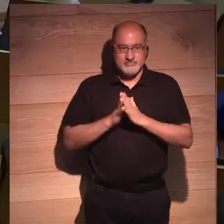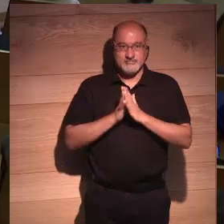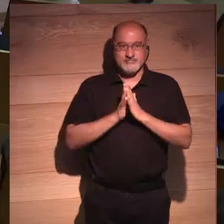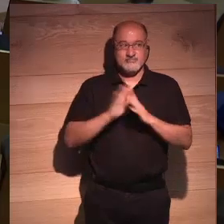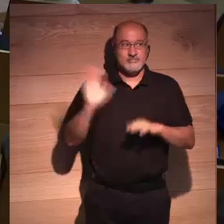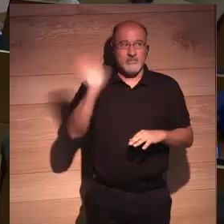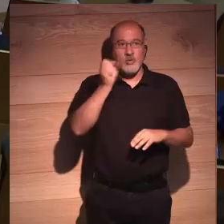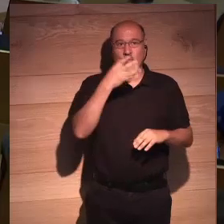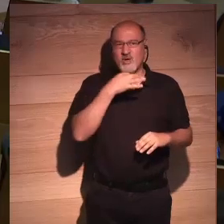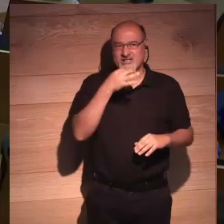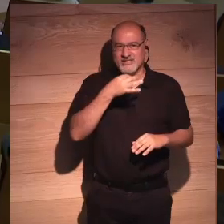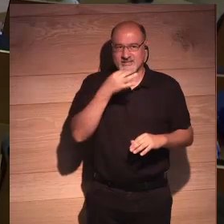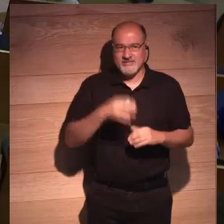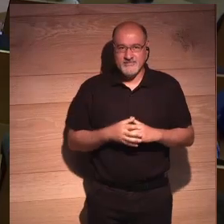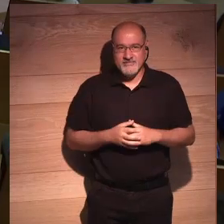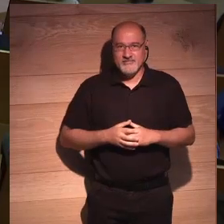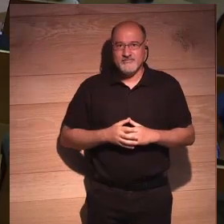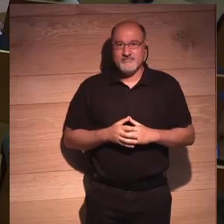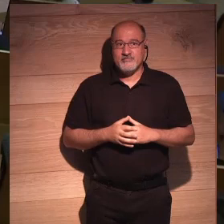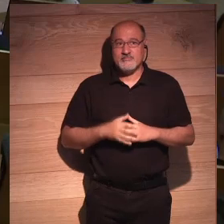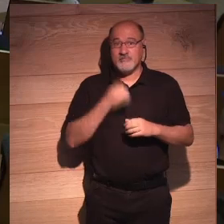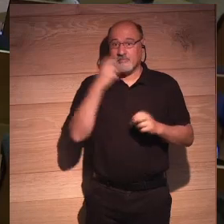Hola, hola, buenas tardes. Good afternoon.